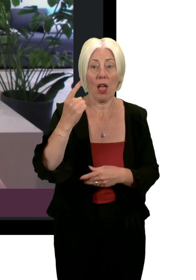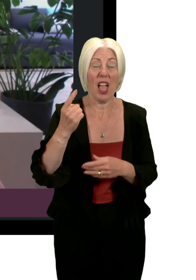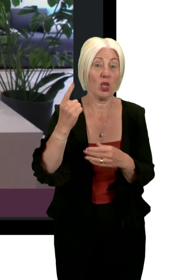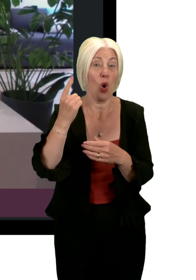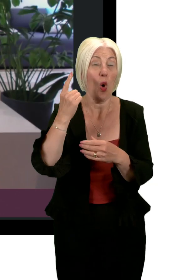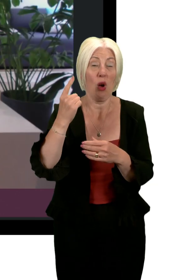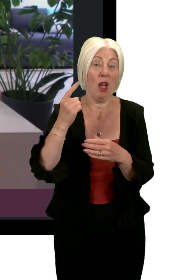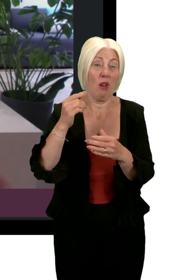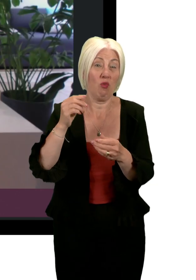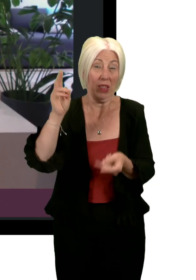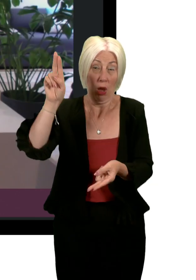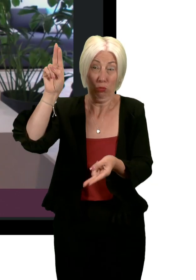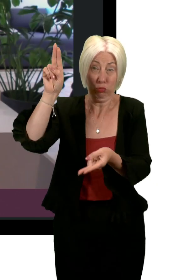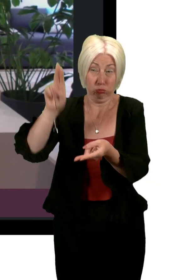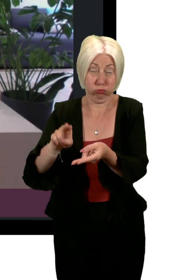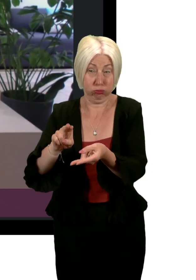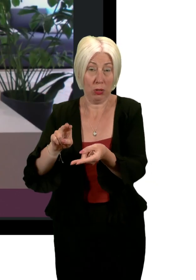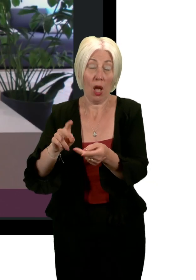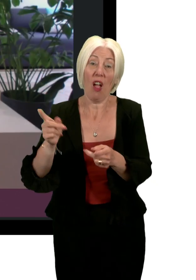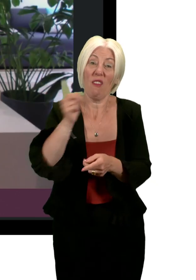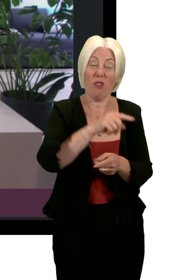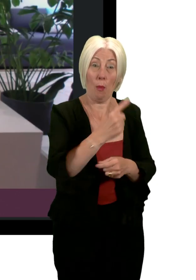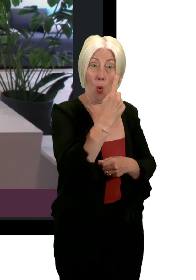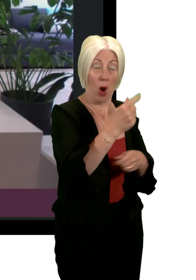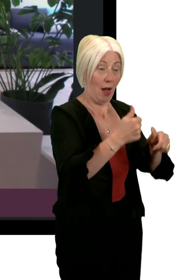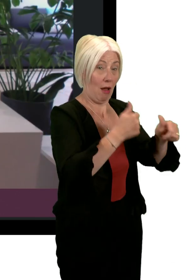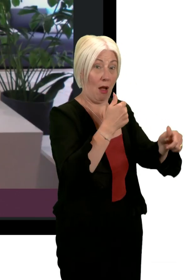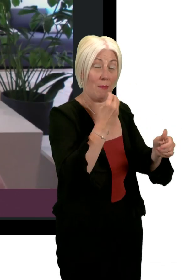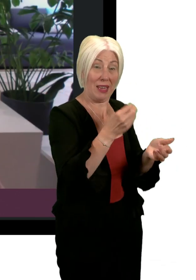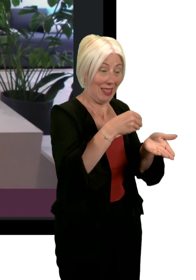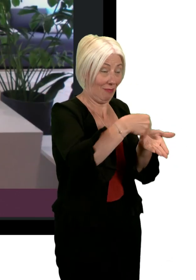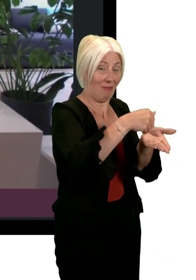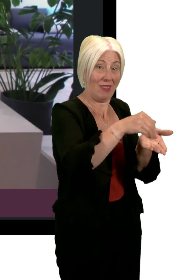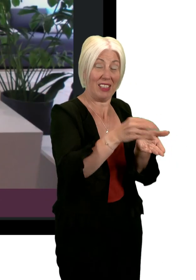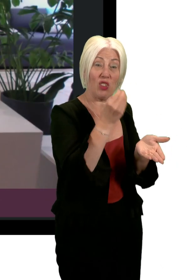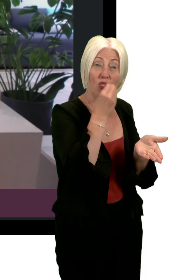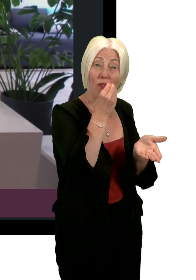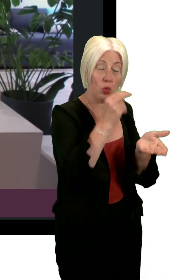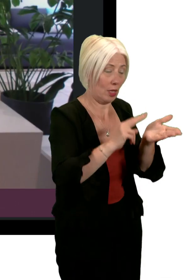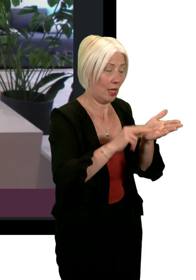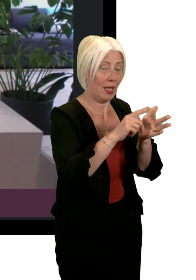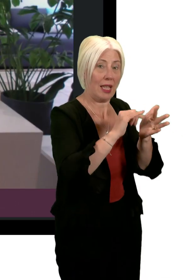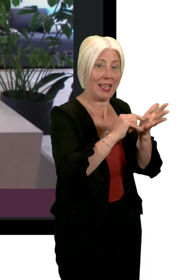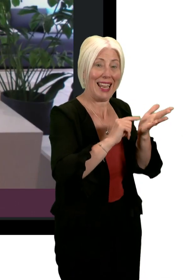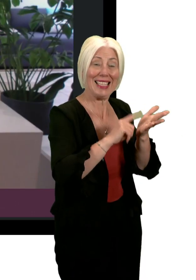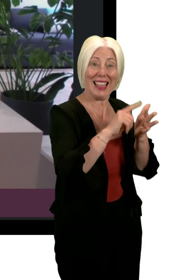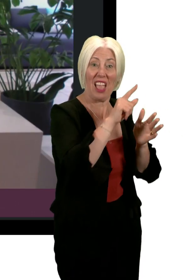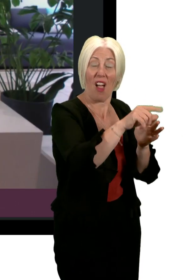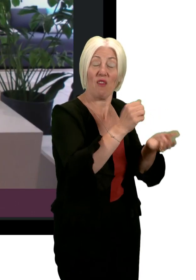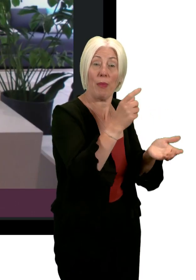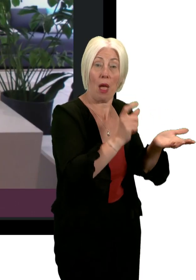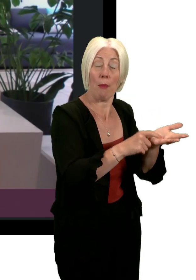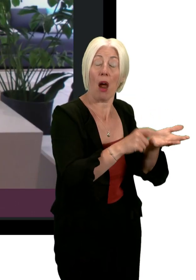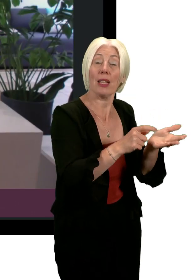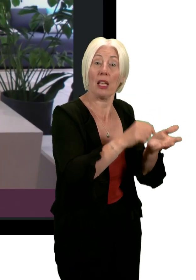Nestlé's marketing budget, one company's marketing budget. And most of that, a large portion of that, is targeted